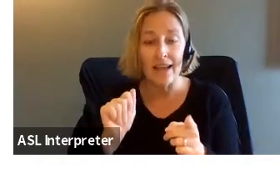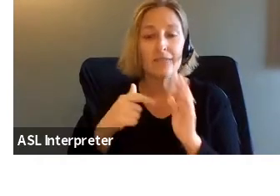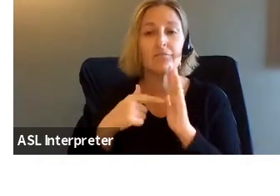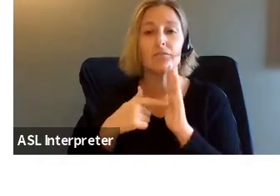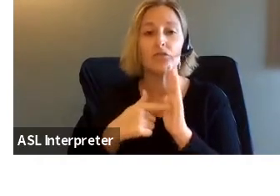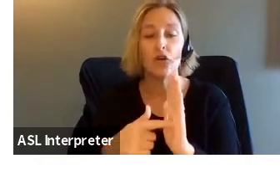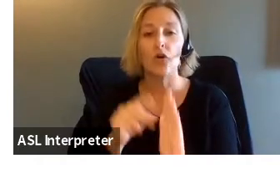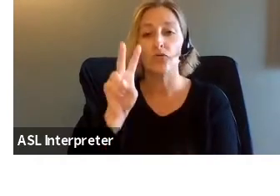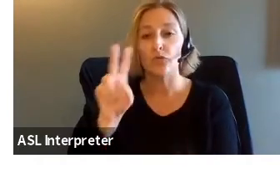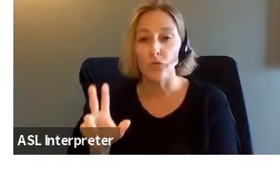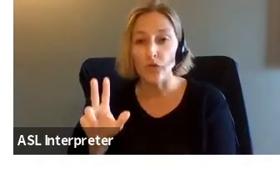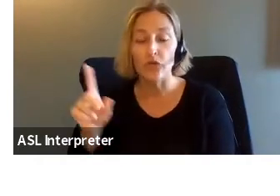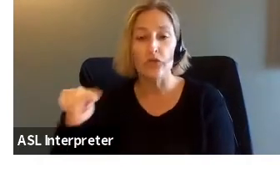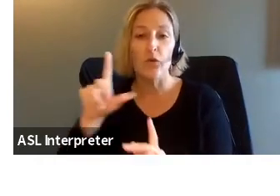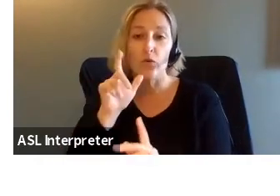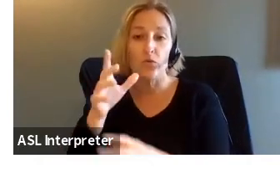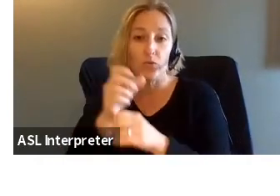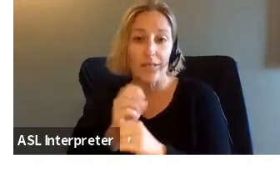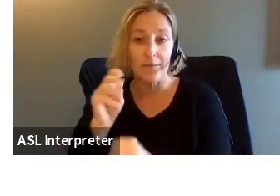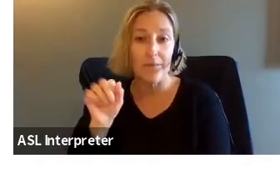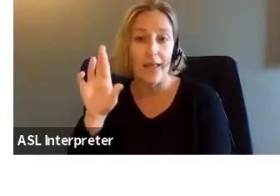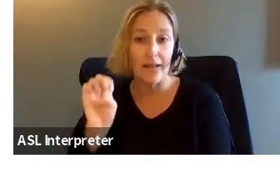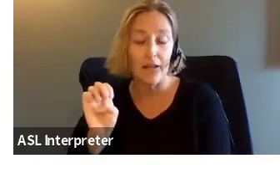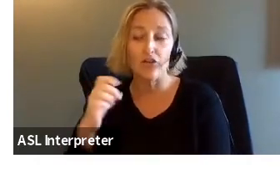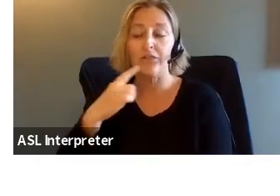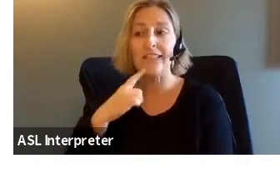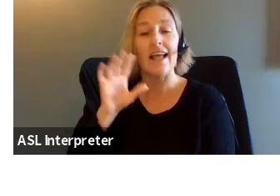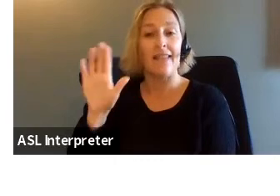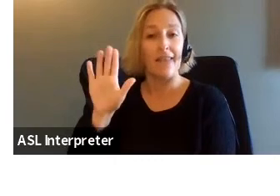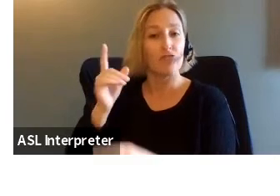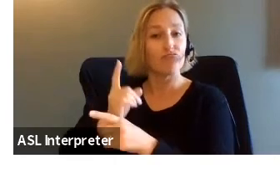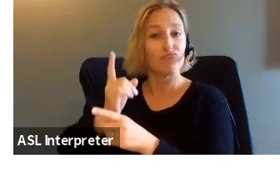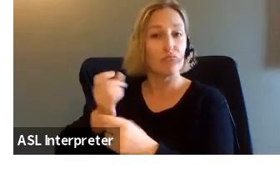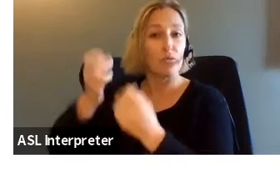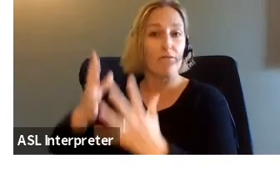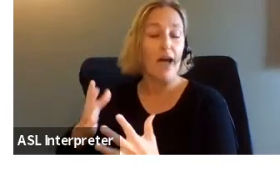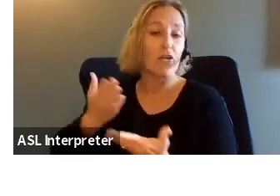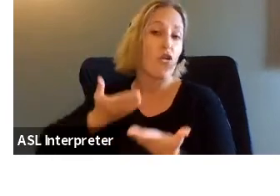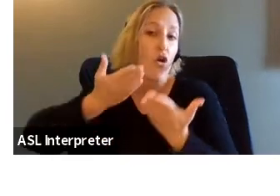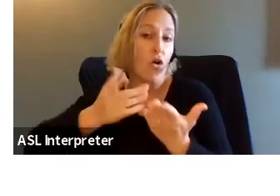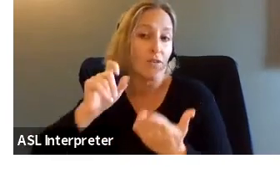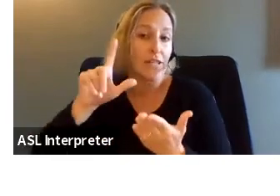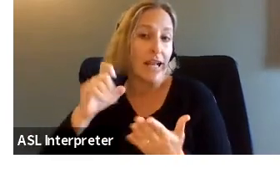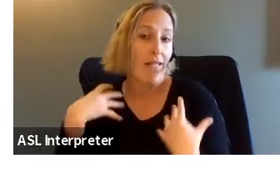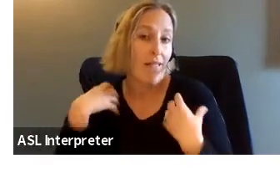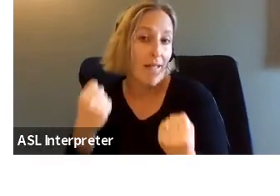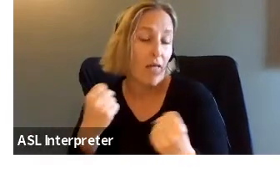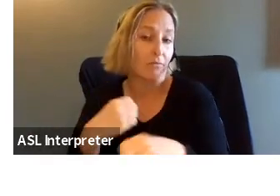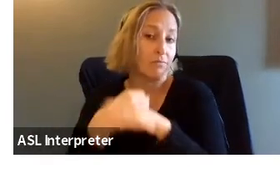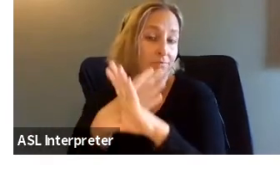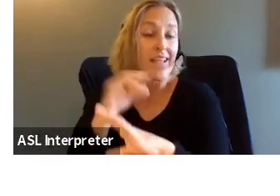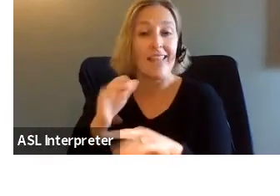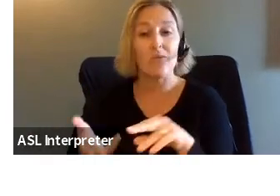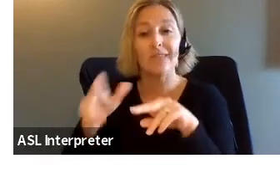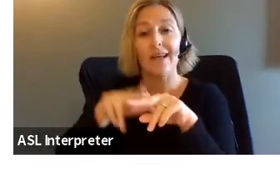Medicare beneficiaries reported that their usual provider offered telehealth services. This was up by 18% before